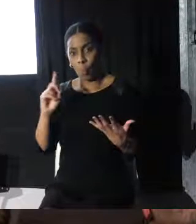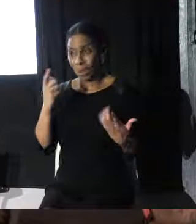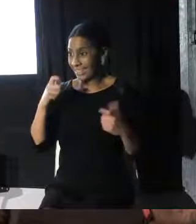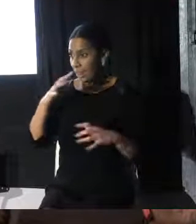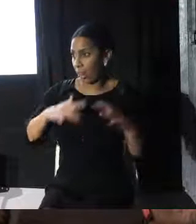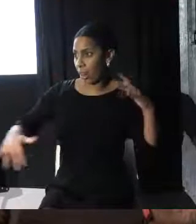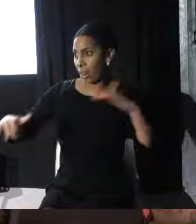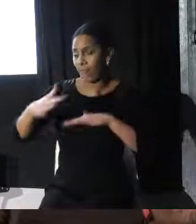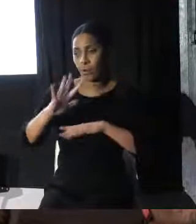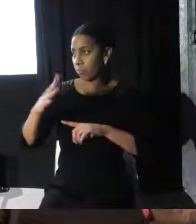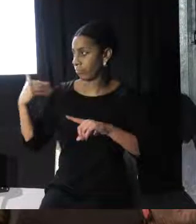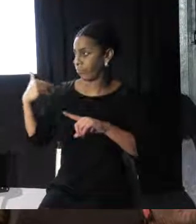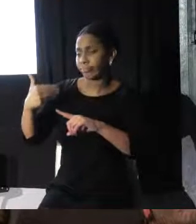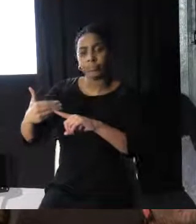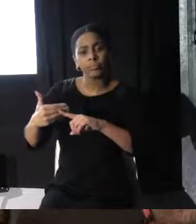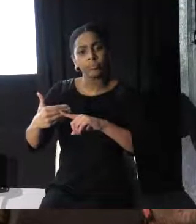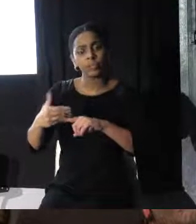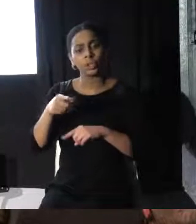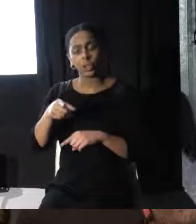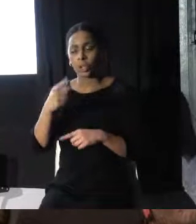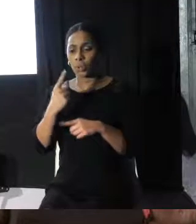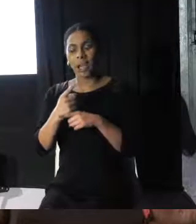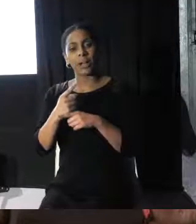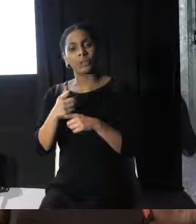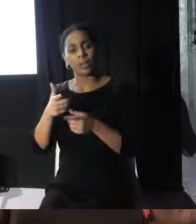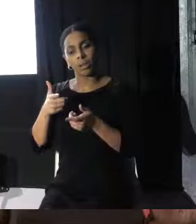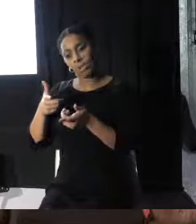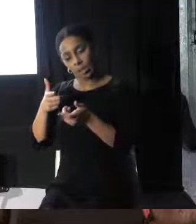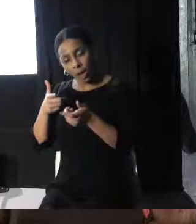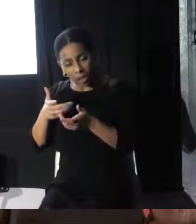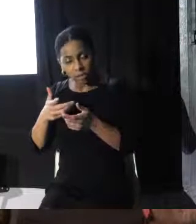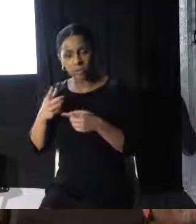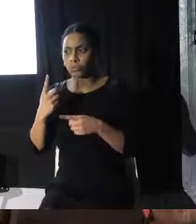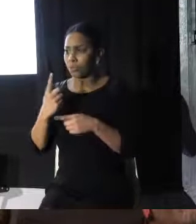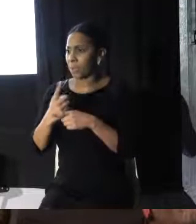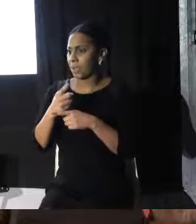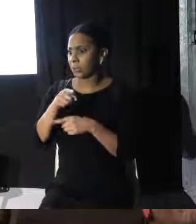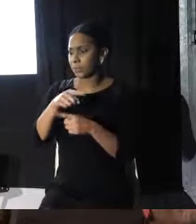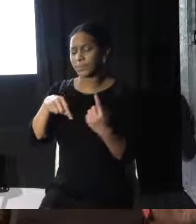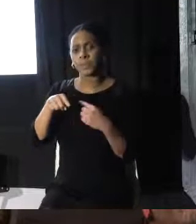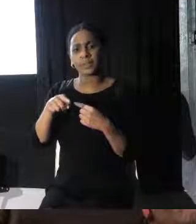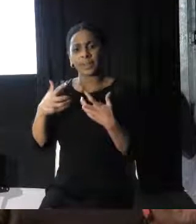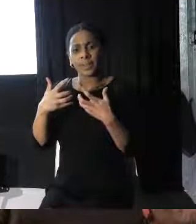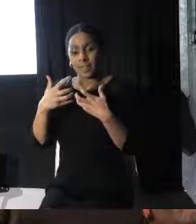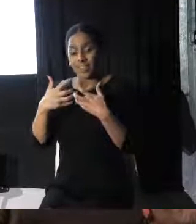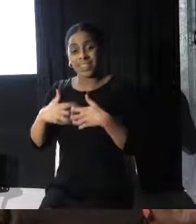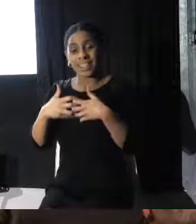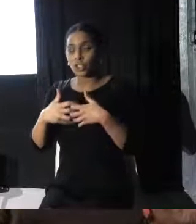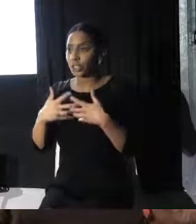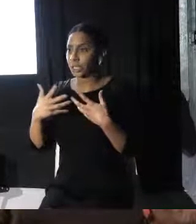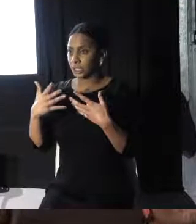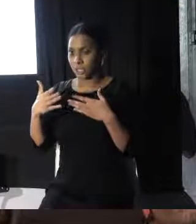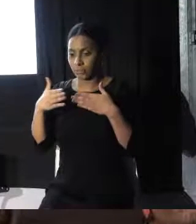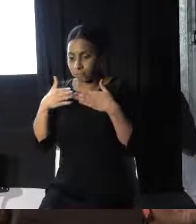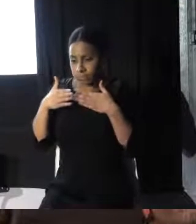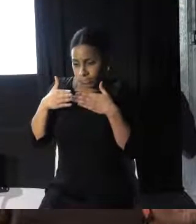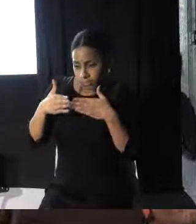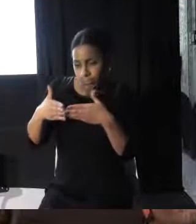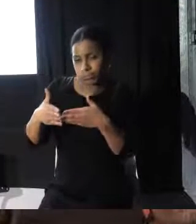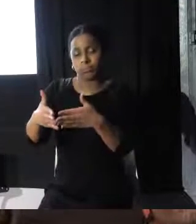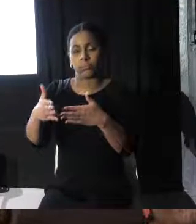gun. Racism, she writes, the engine that drives the ship of the state's national